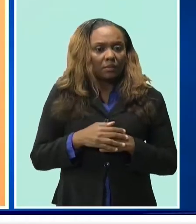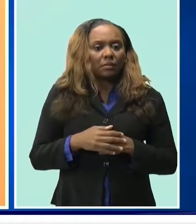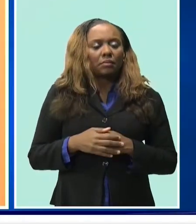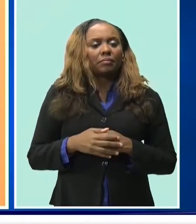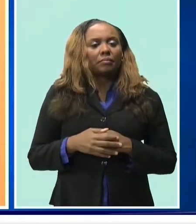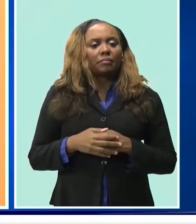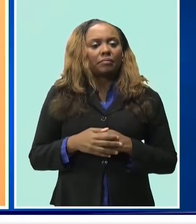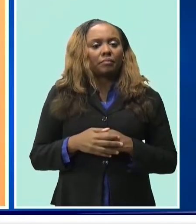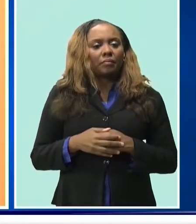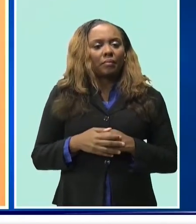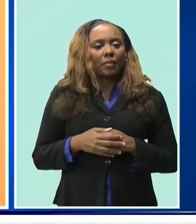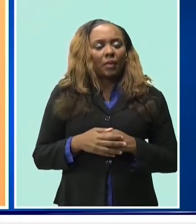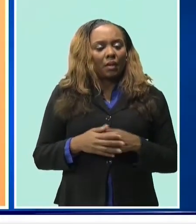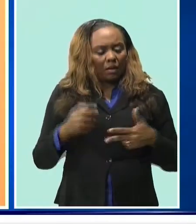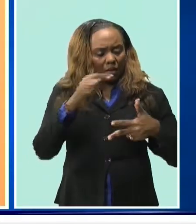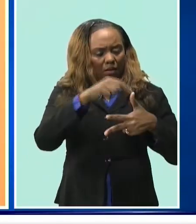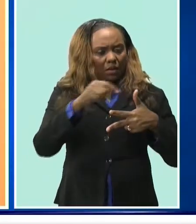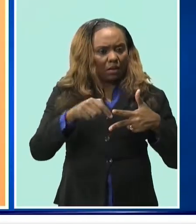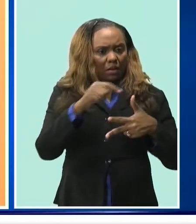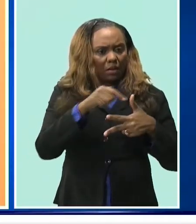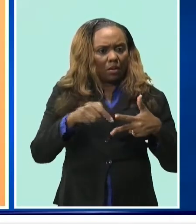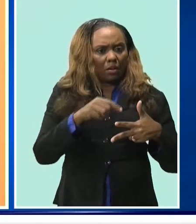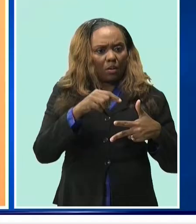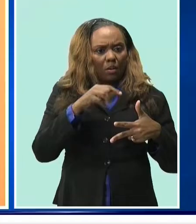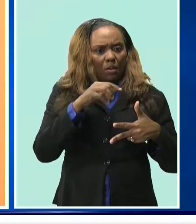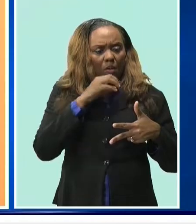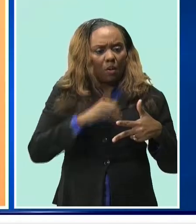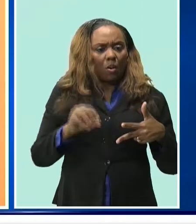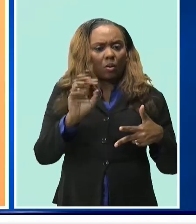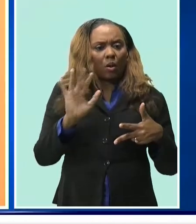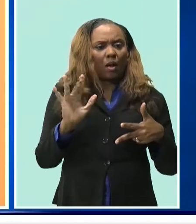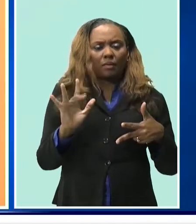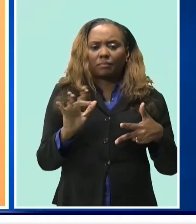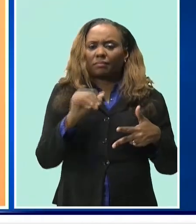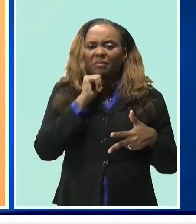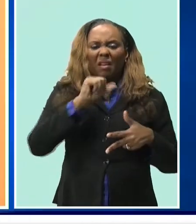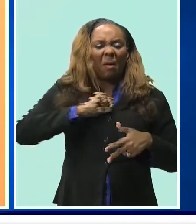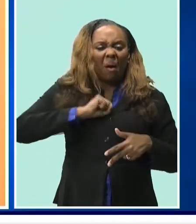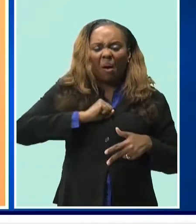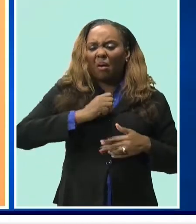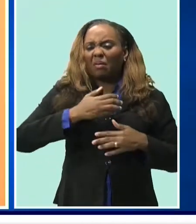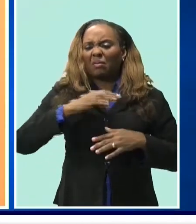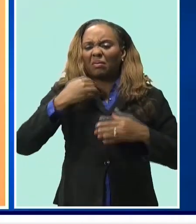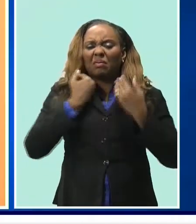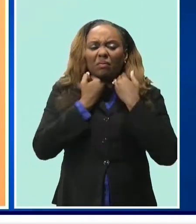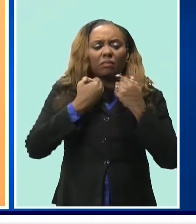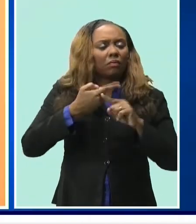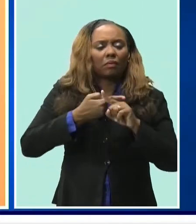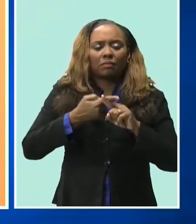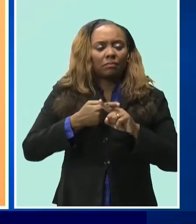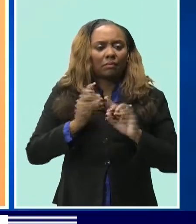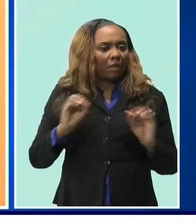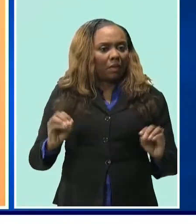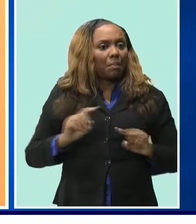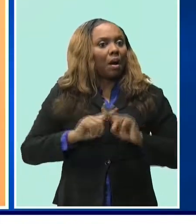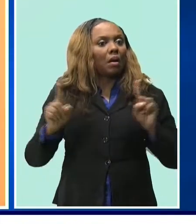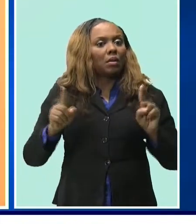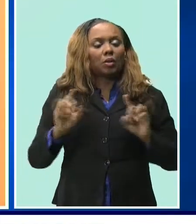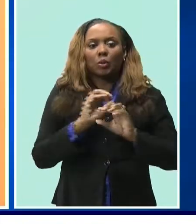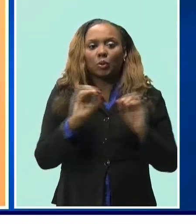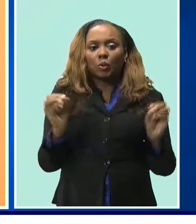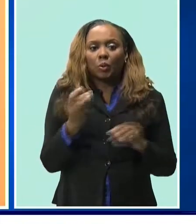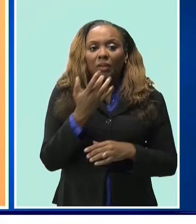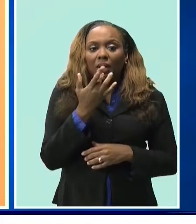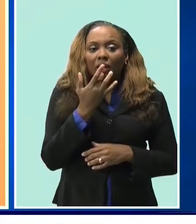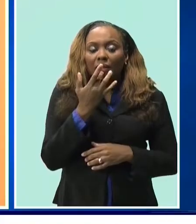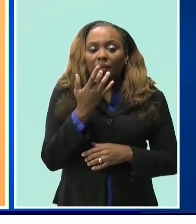about of cough and fever and shortness of breath. They actually presented with loss of smell and loss of taste,